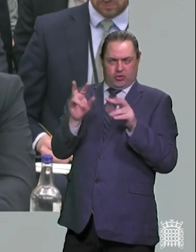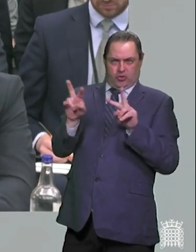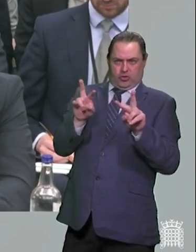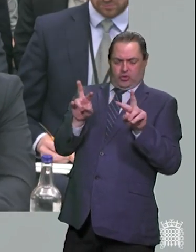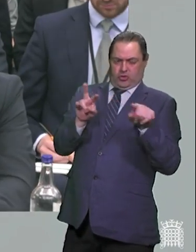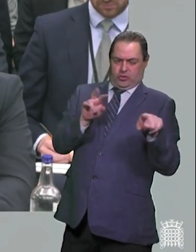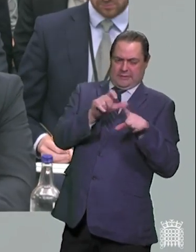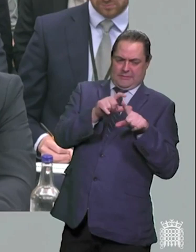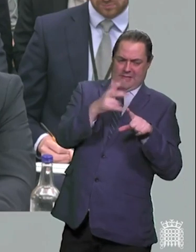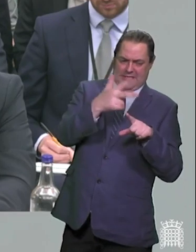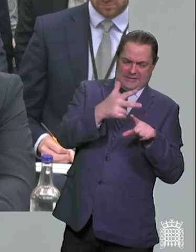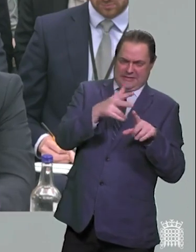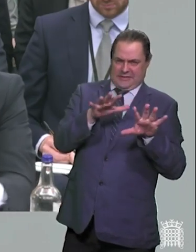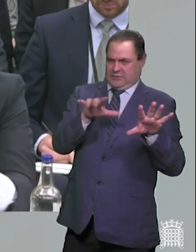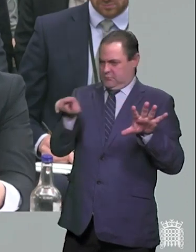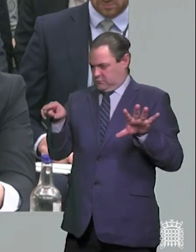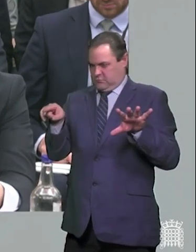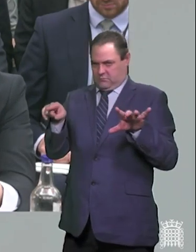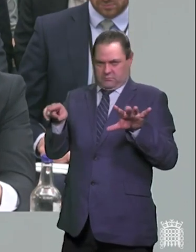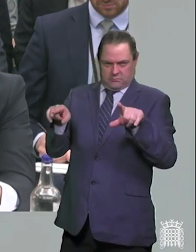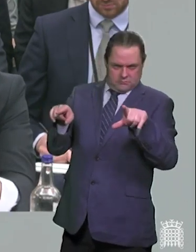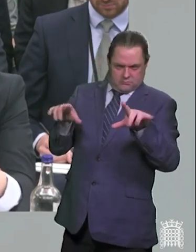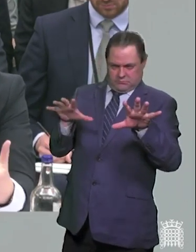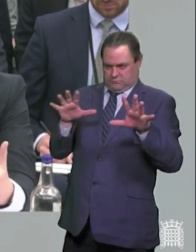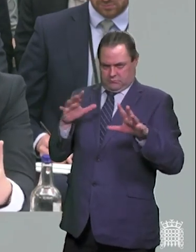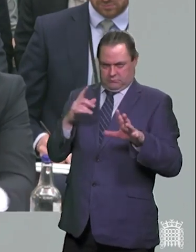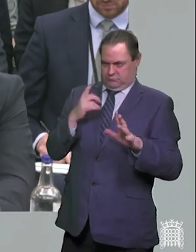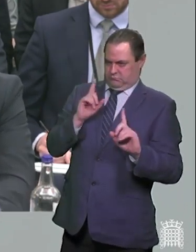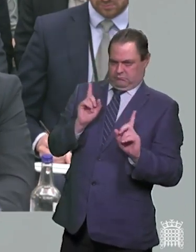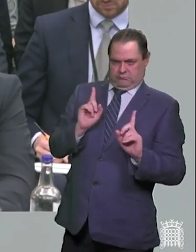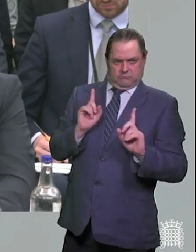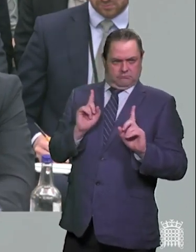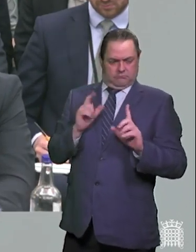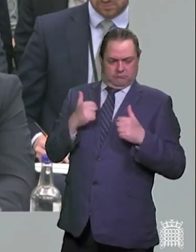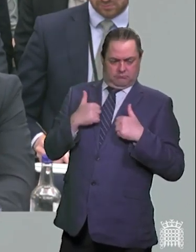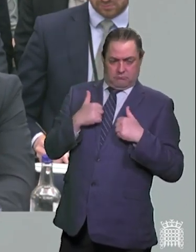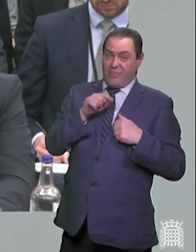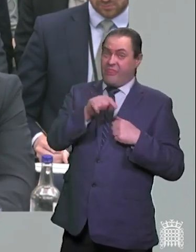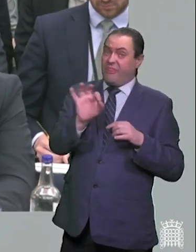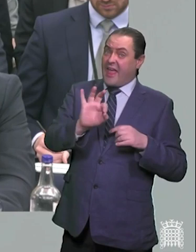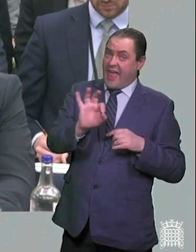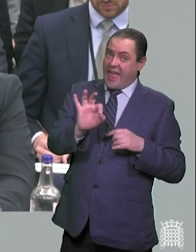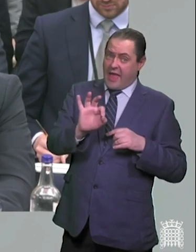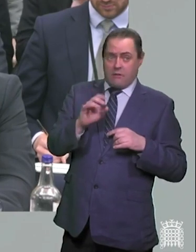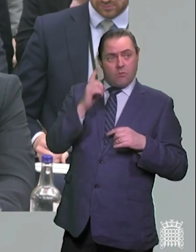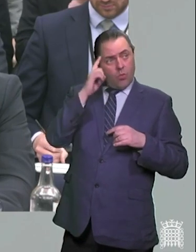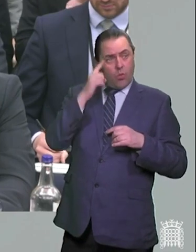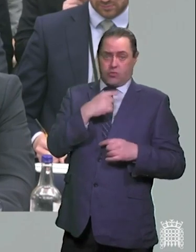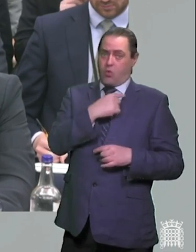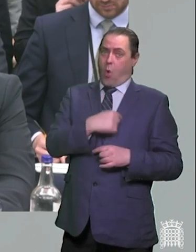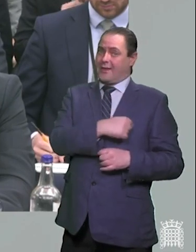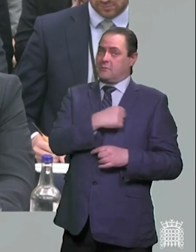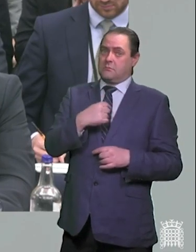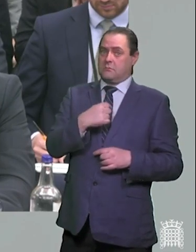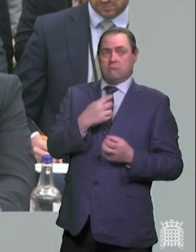of December. I was troubled by that. I hadn't been at the thing. I was relying on what I thought were the honest and